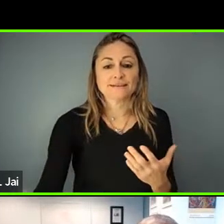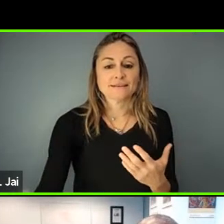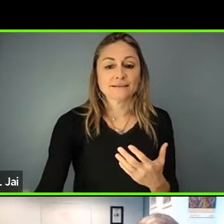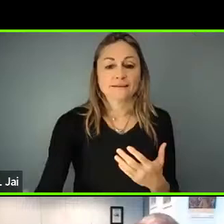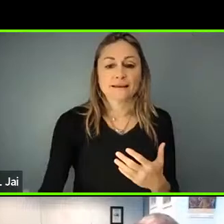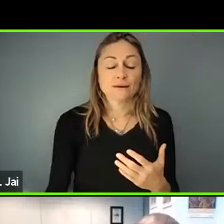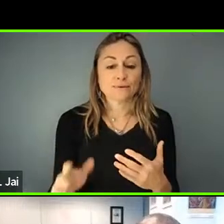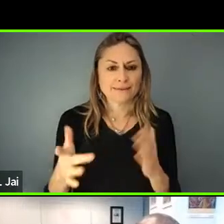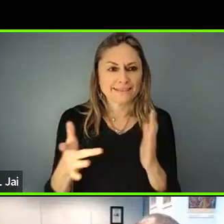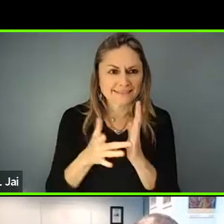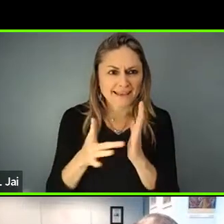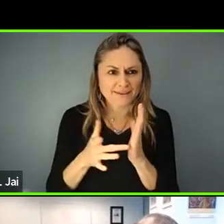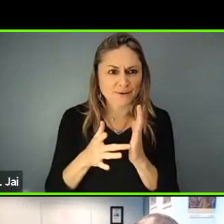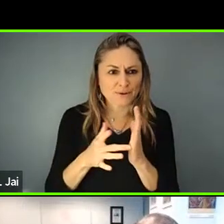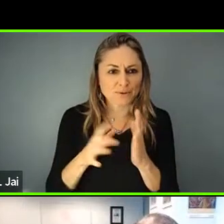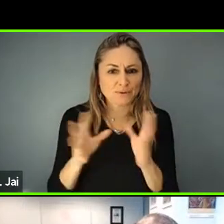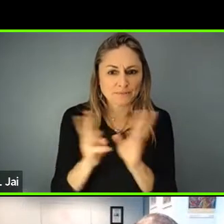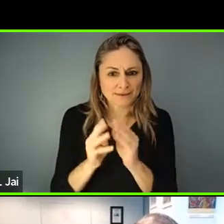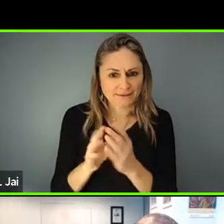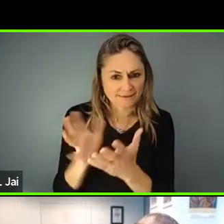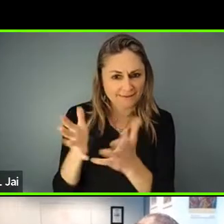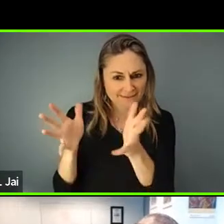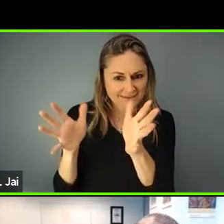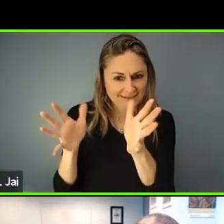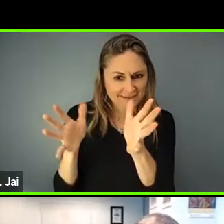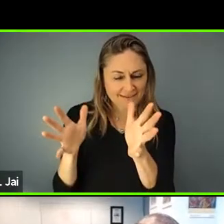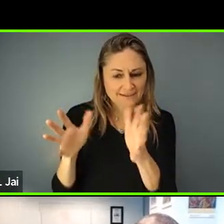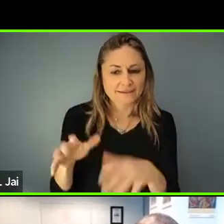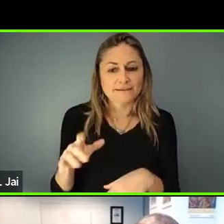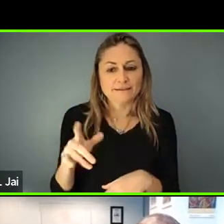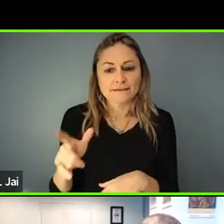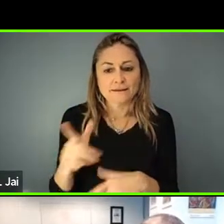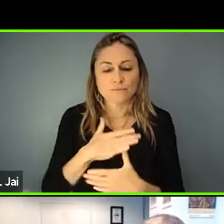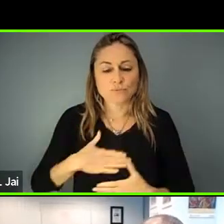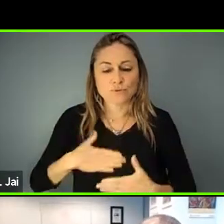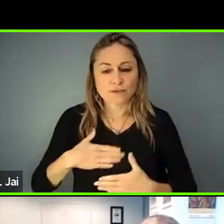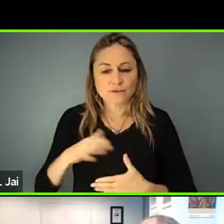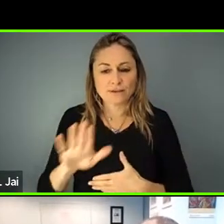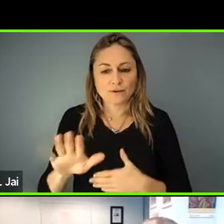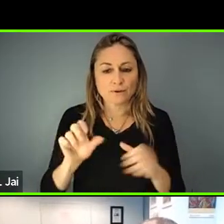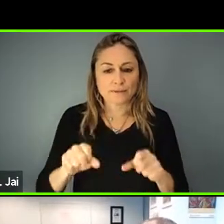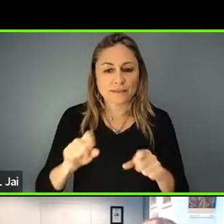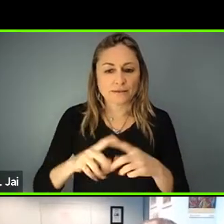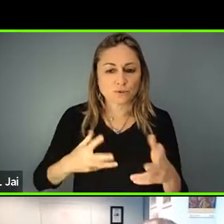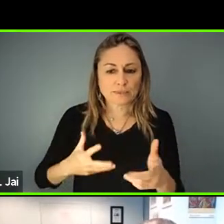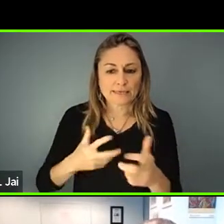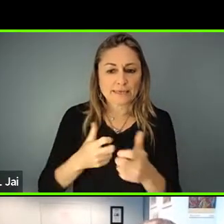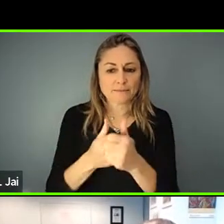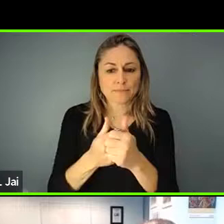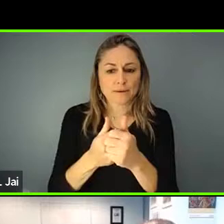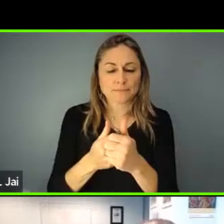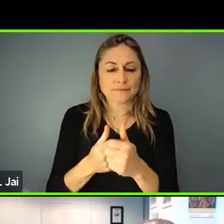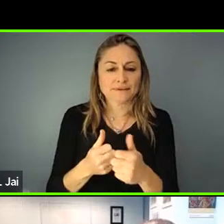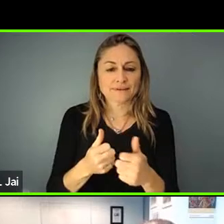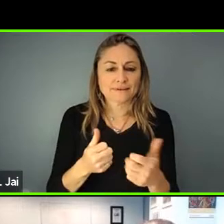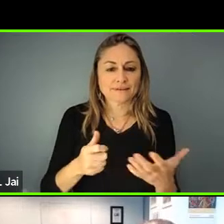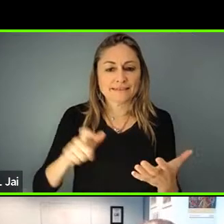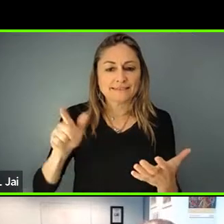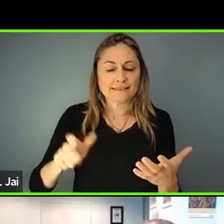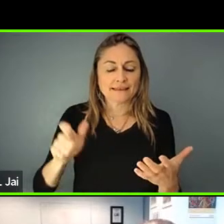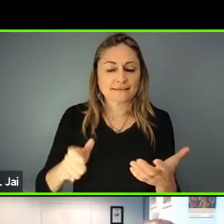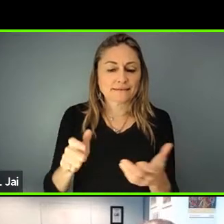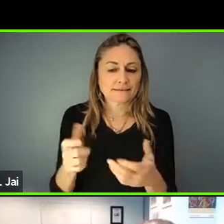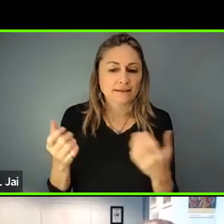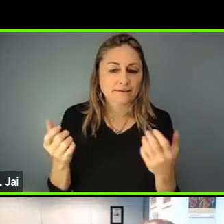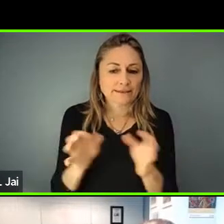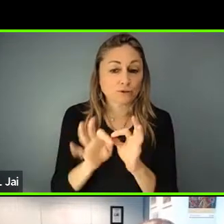very technical meeting, and appreciate your ability to keep up and making this necessary interpretation available.